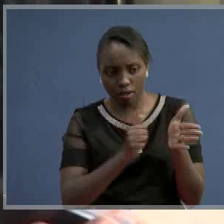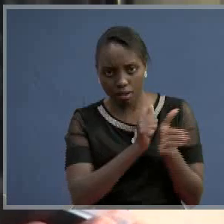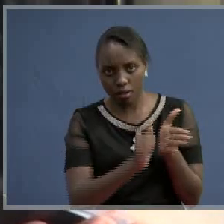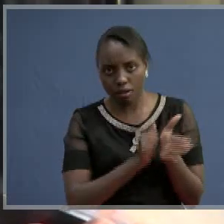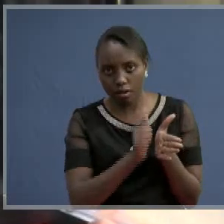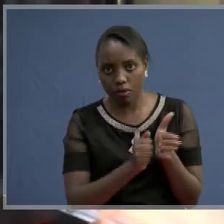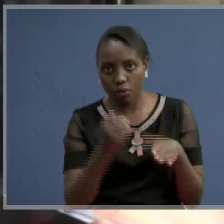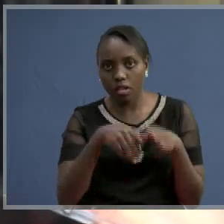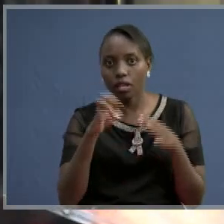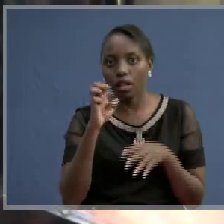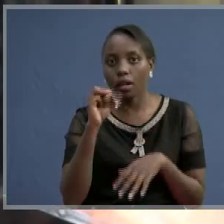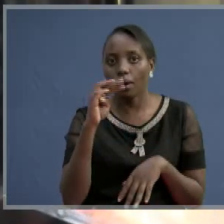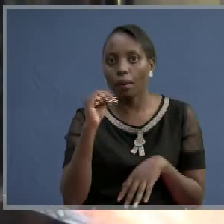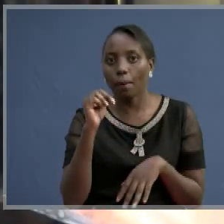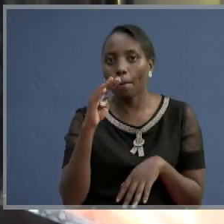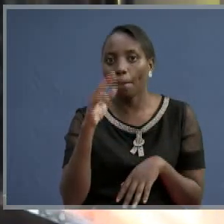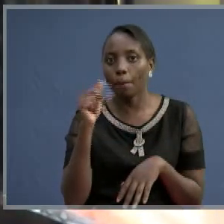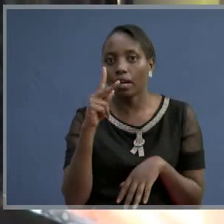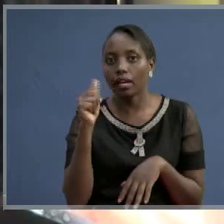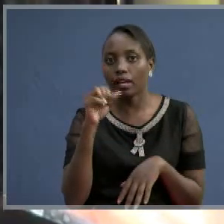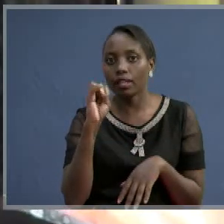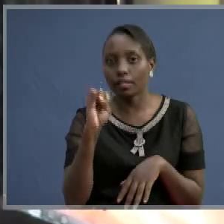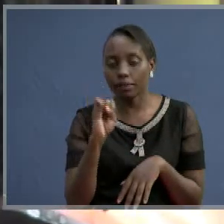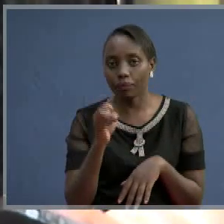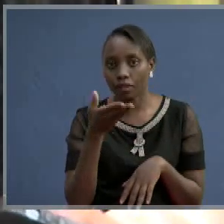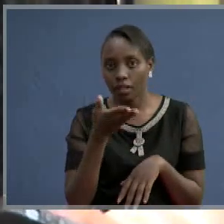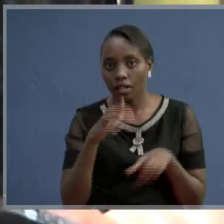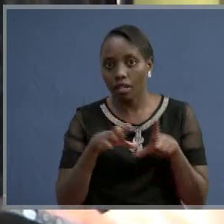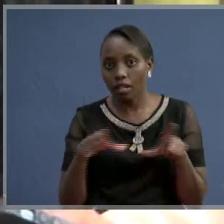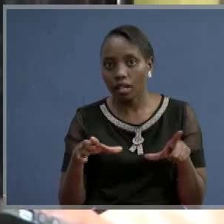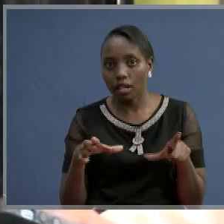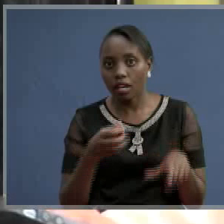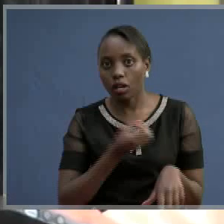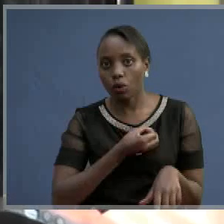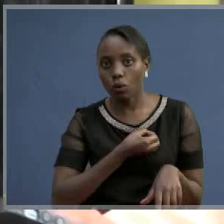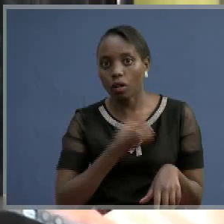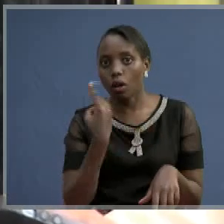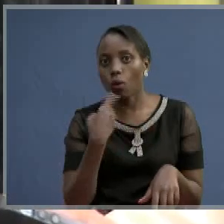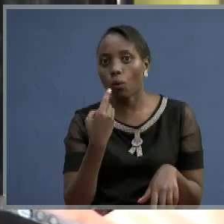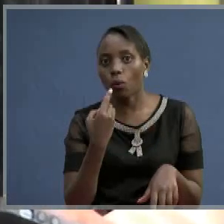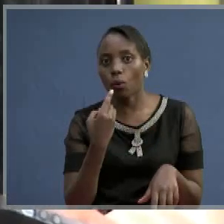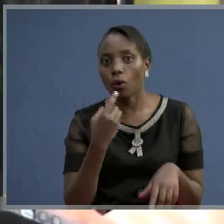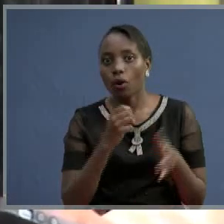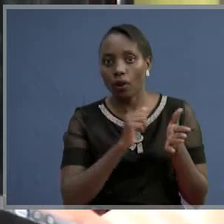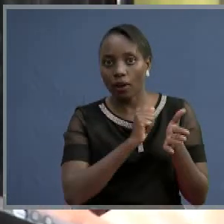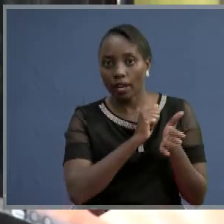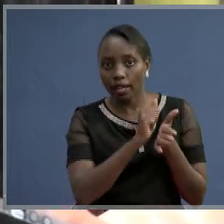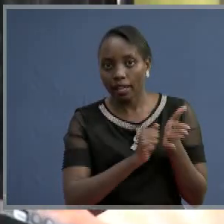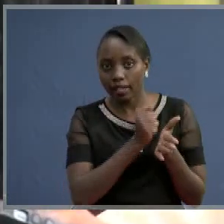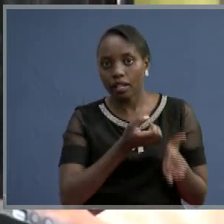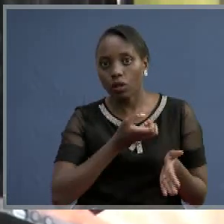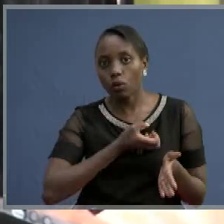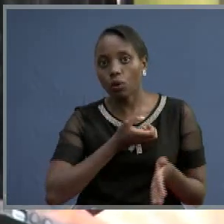reserve in Embakasi. This is where the land itself belonged to the Kenya Railways